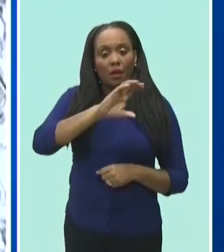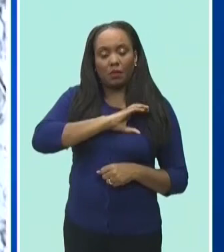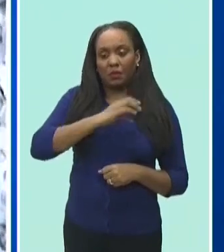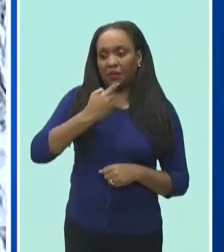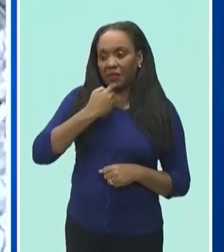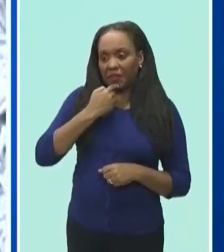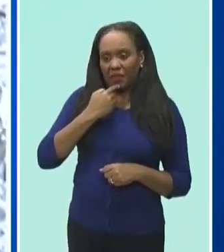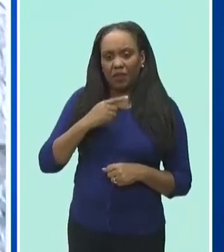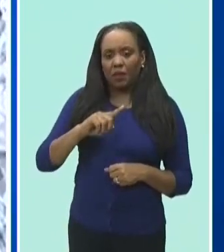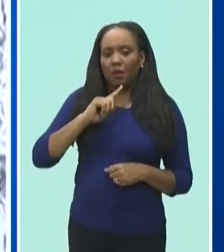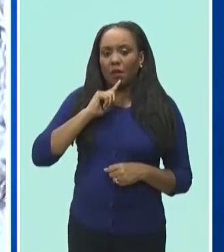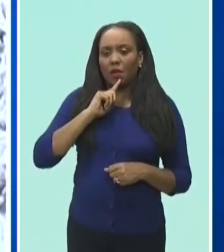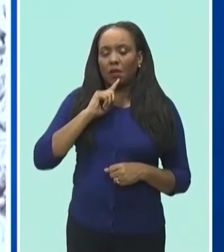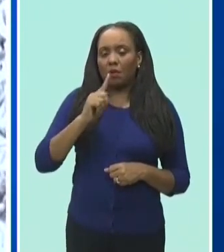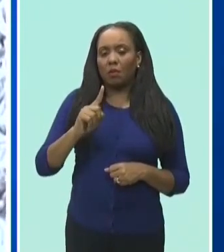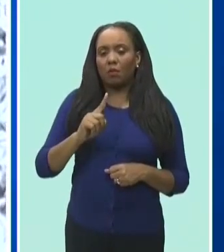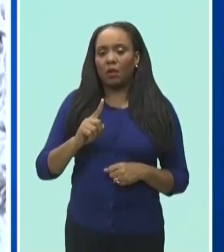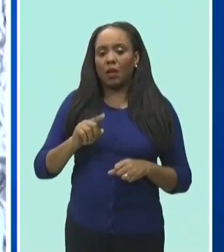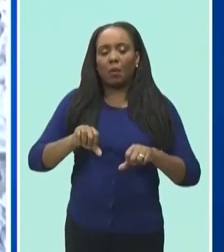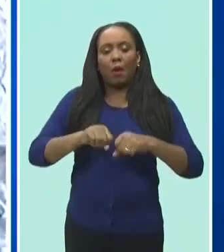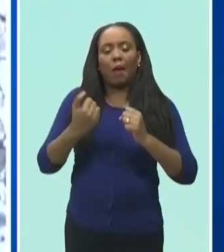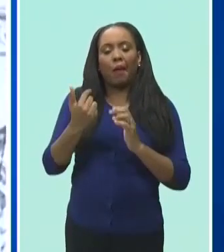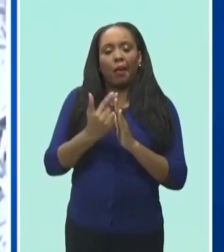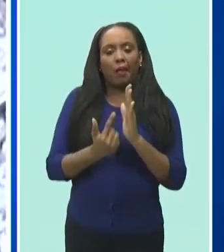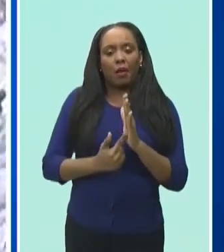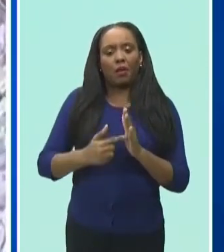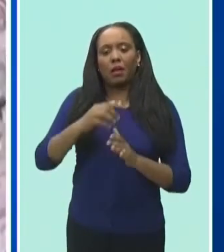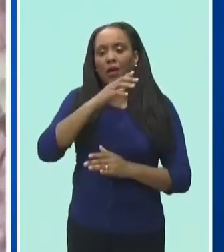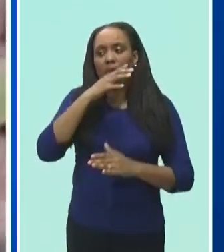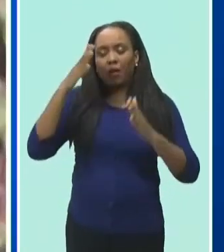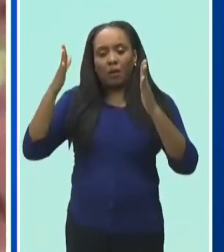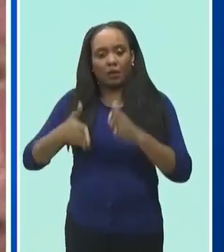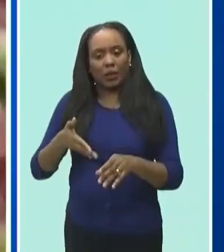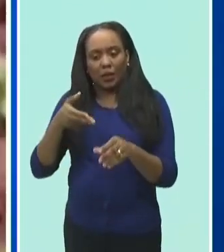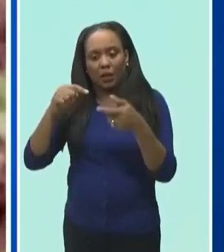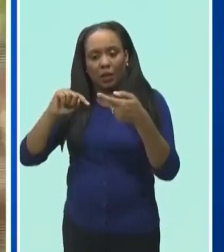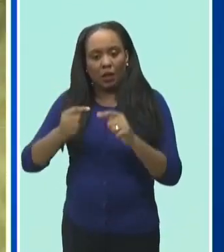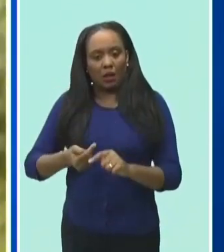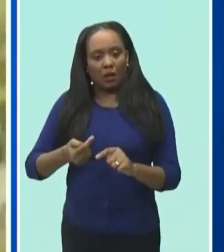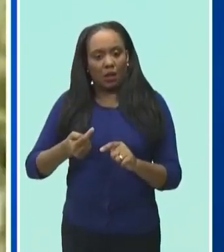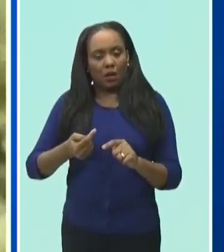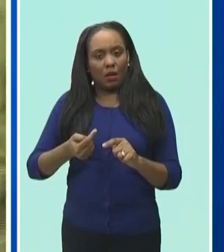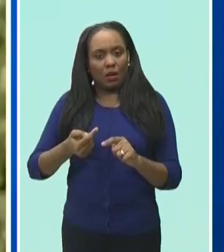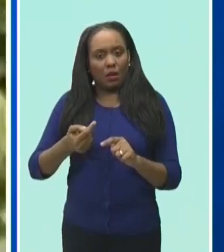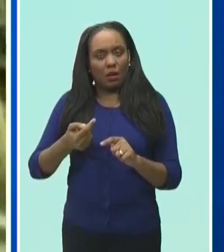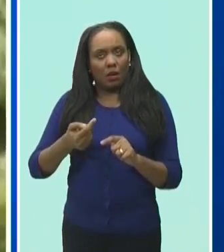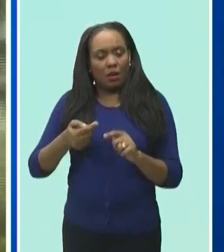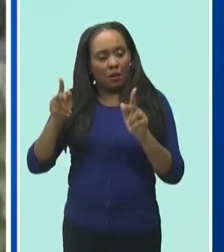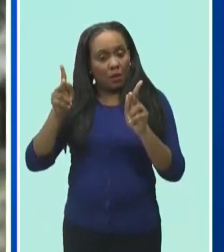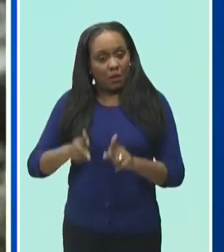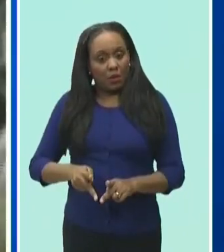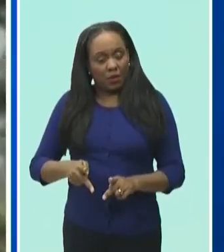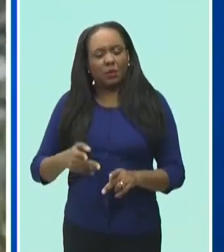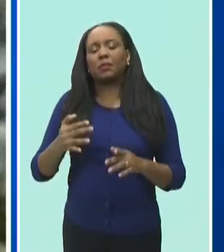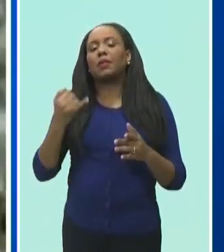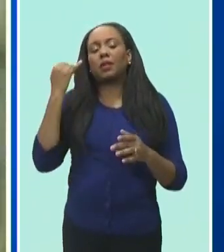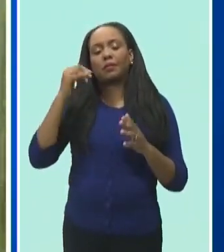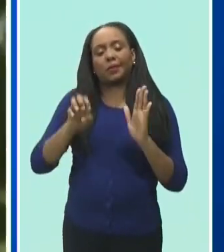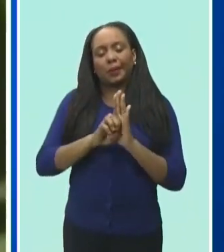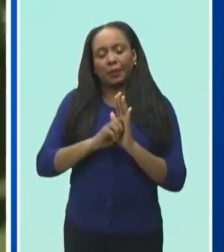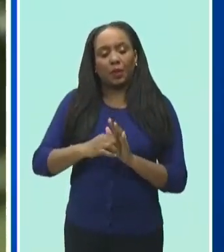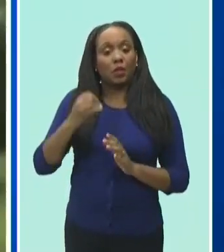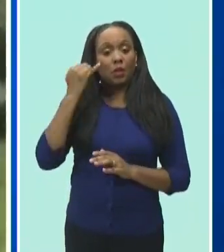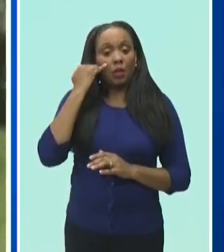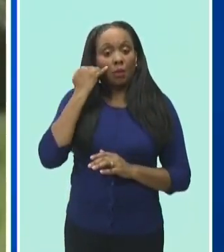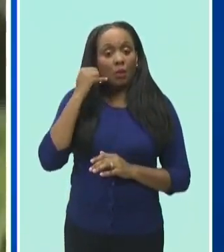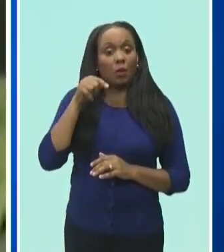is also a violation for a farmer to harm an individual stealing his property. So you being the farmer, you still are not